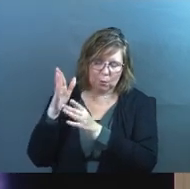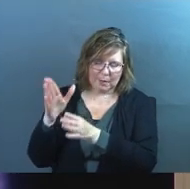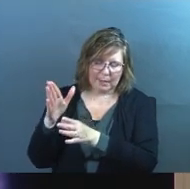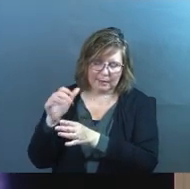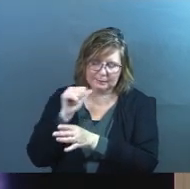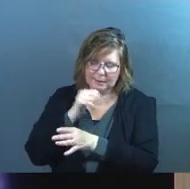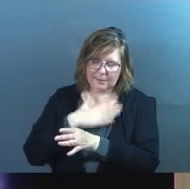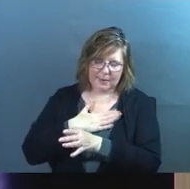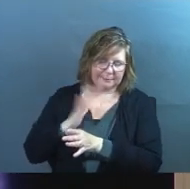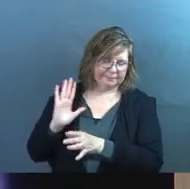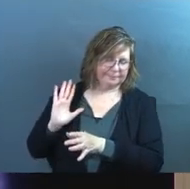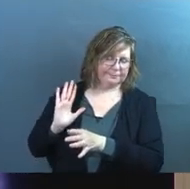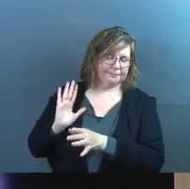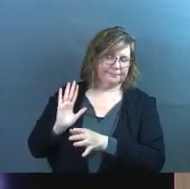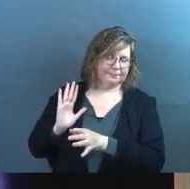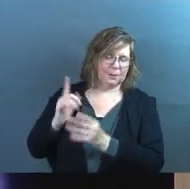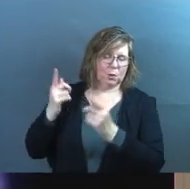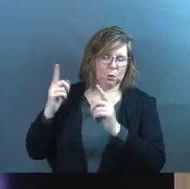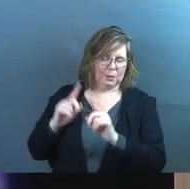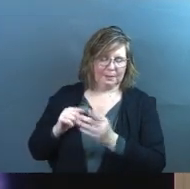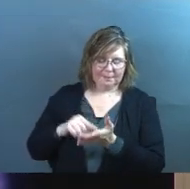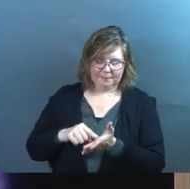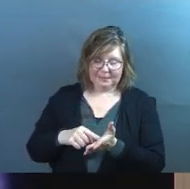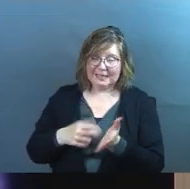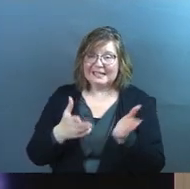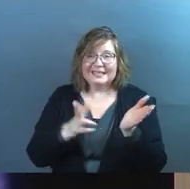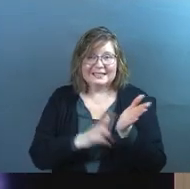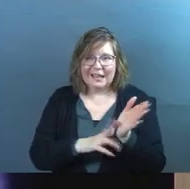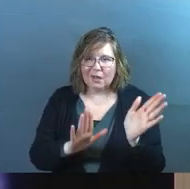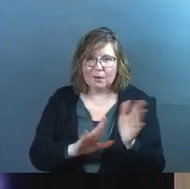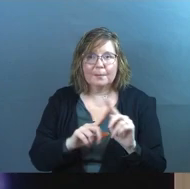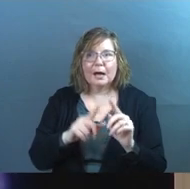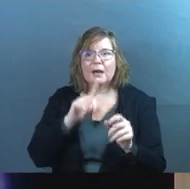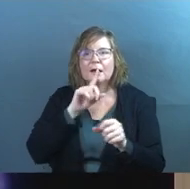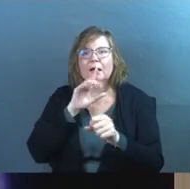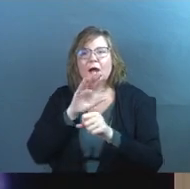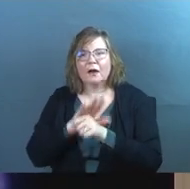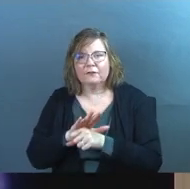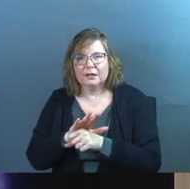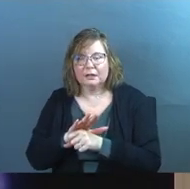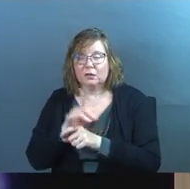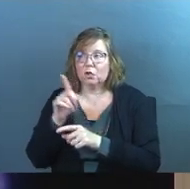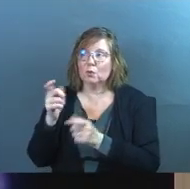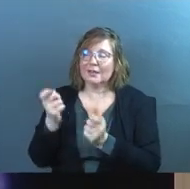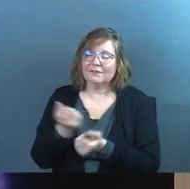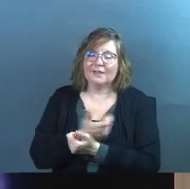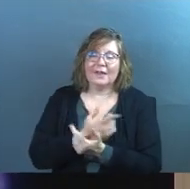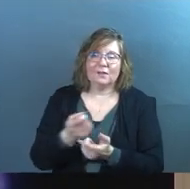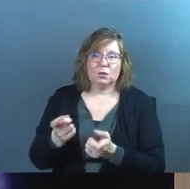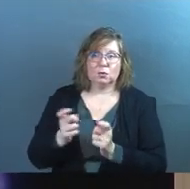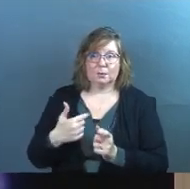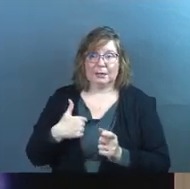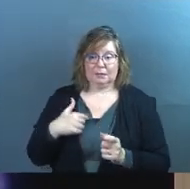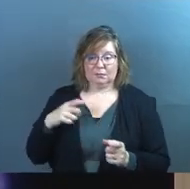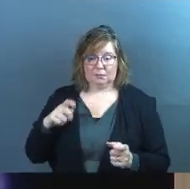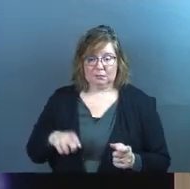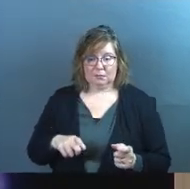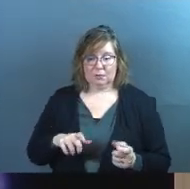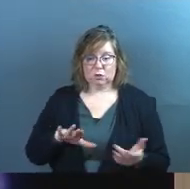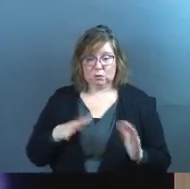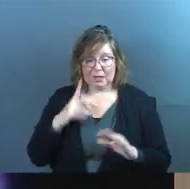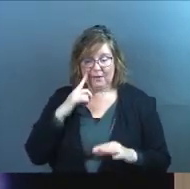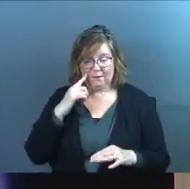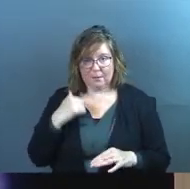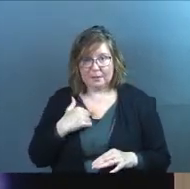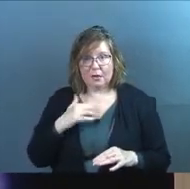way in my life. Here's the agreement. Here's not a contract, but here's a covenant that you give everything to me, God. You